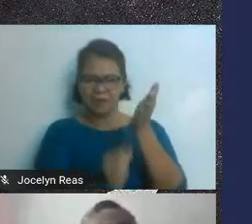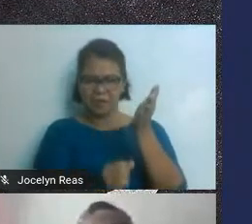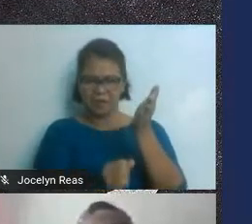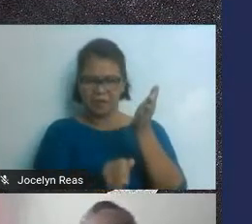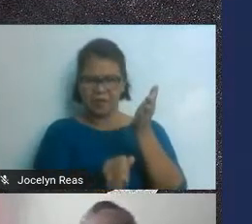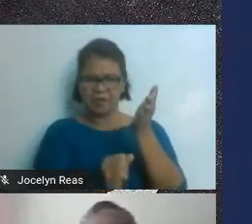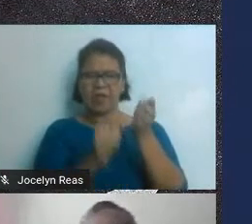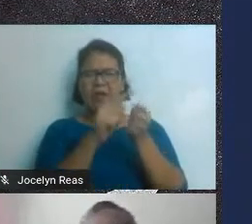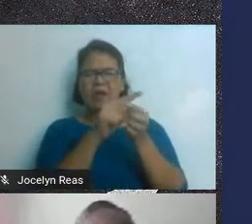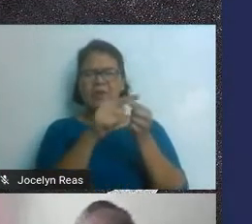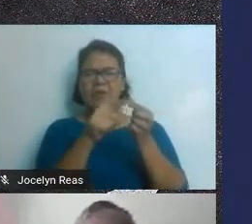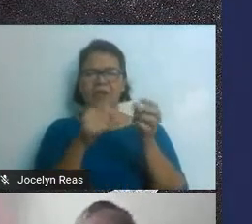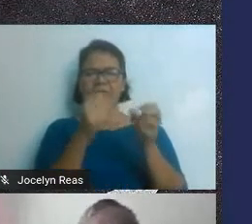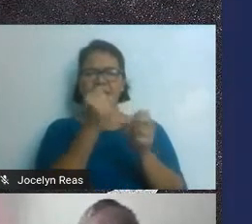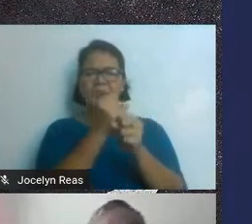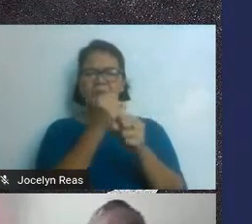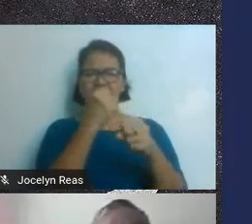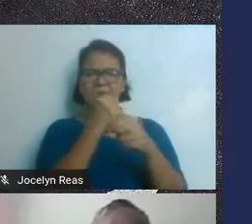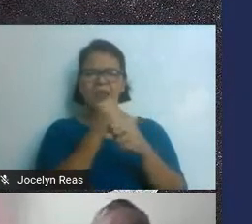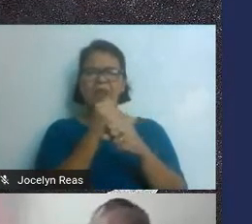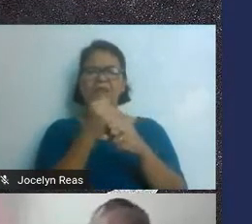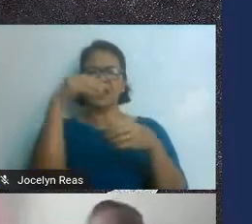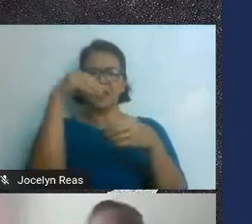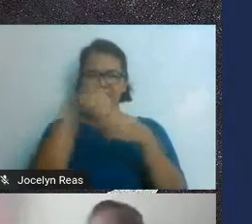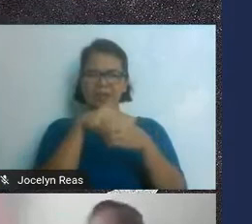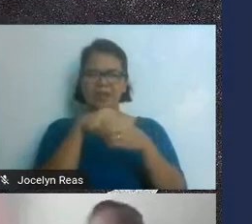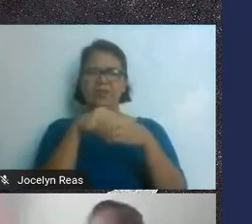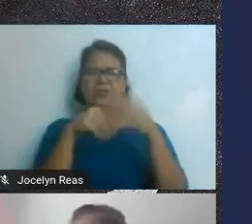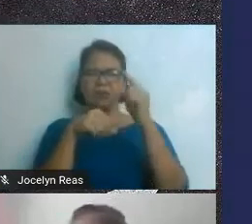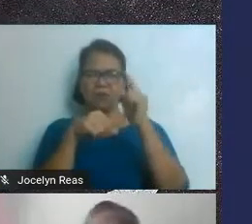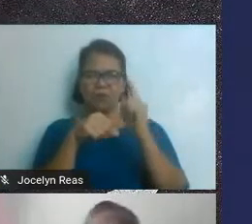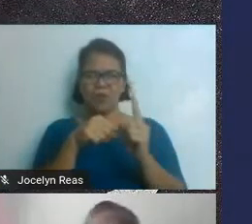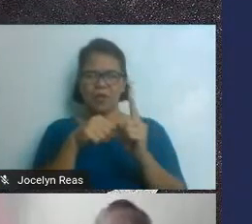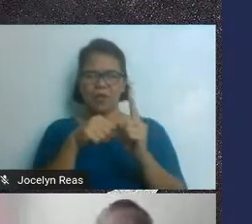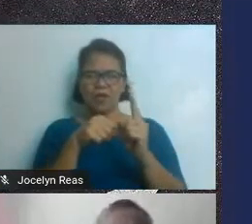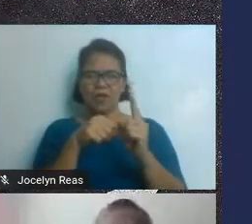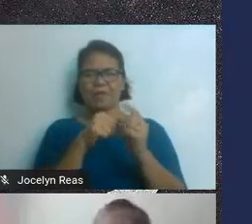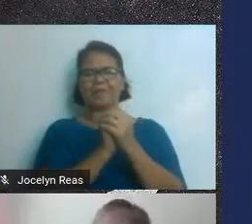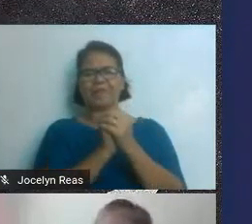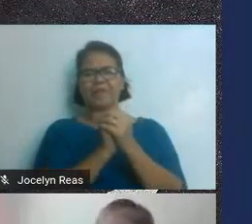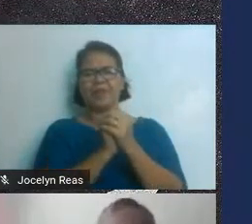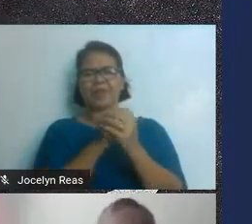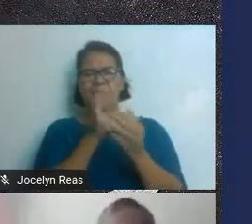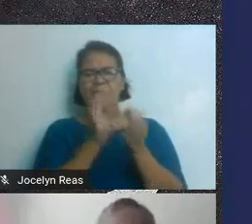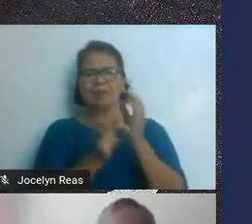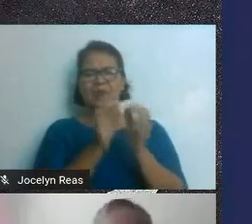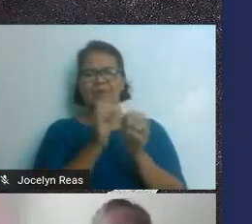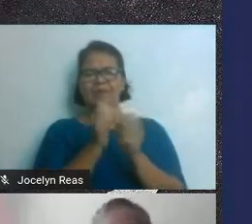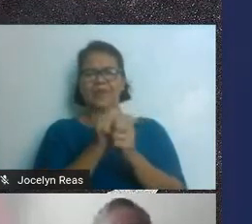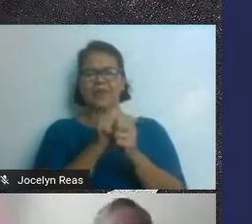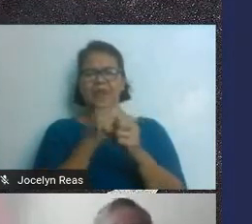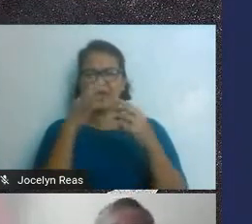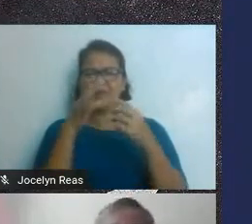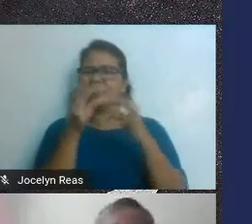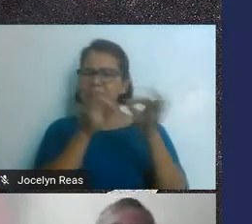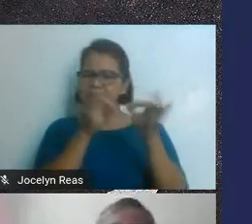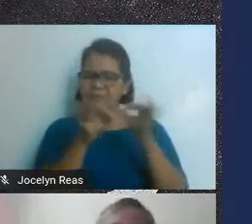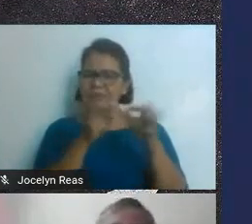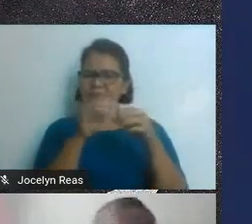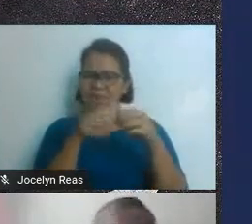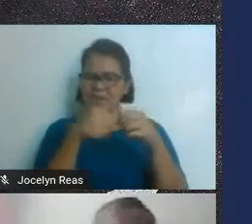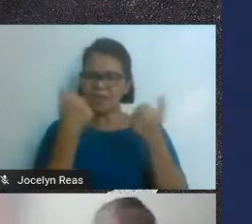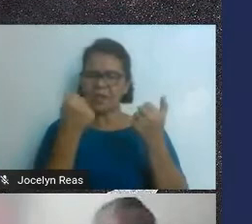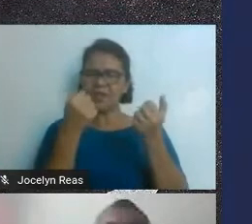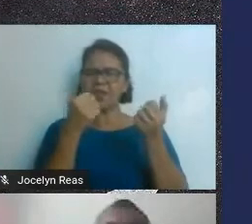competencies had to go through this, may mga dinilate, and then there was a justification for every competence that has been